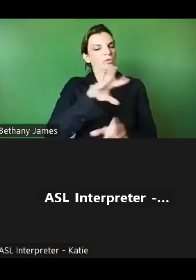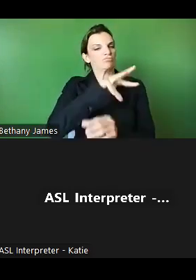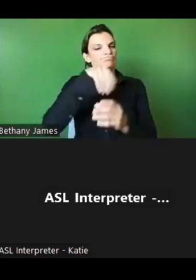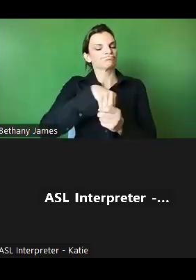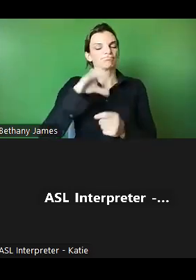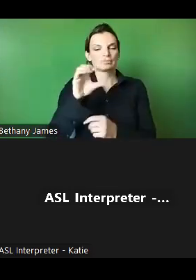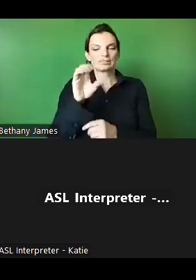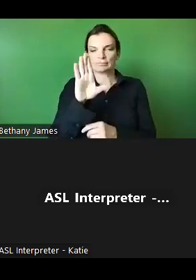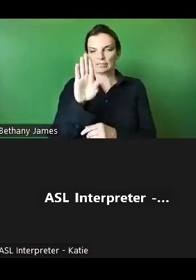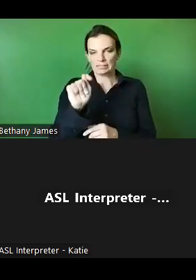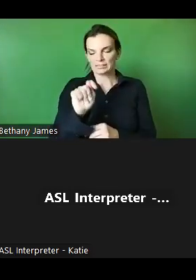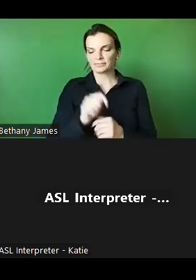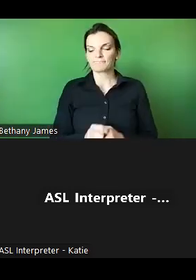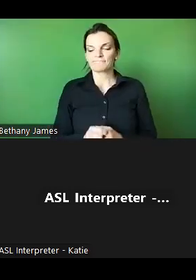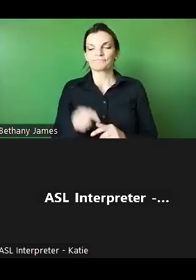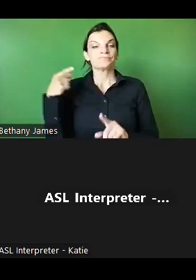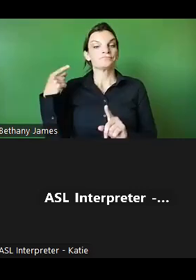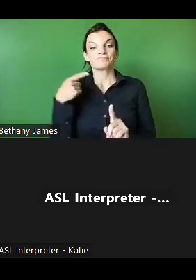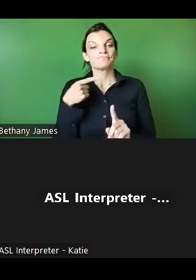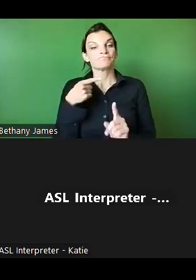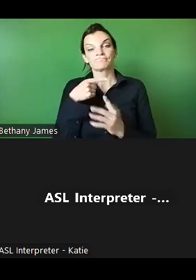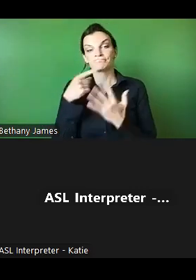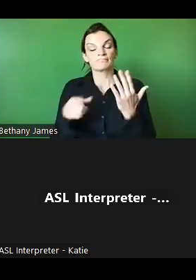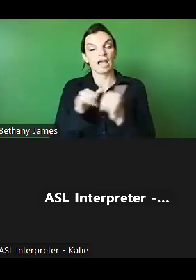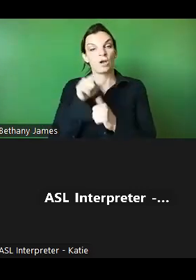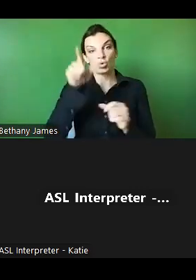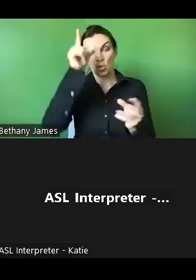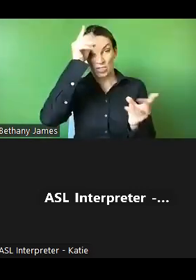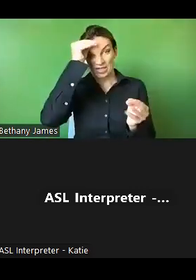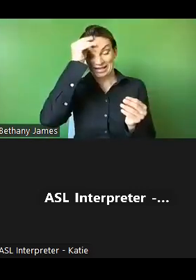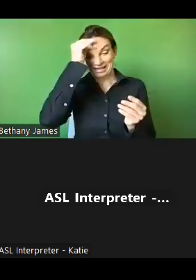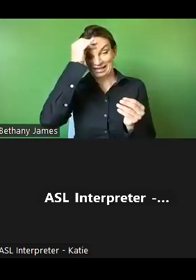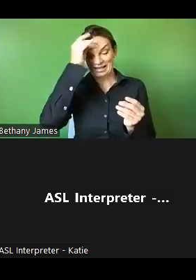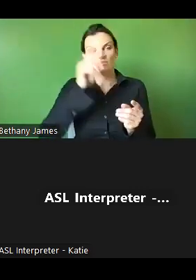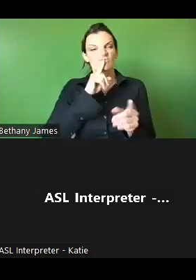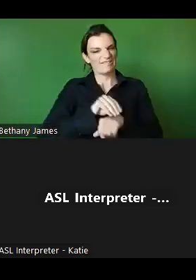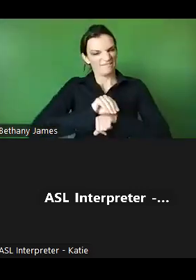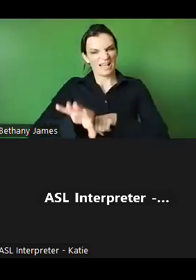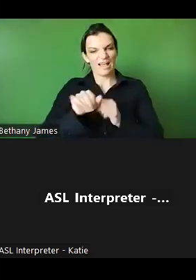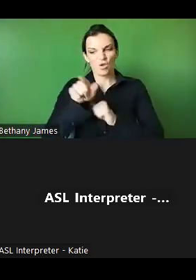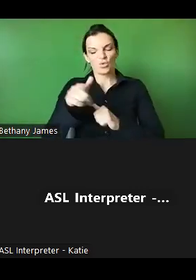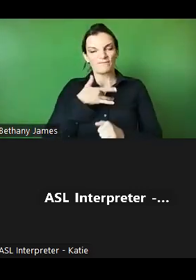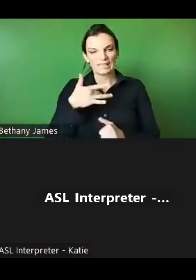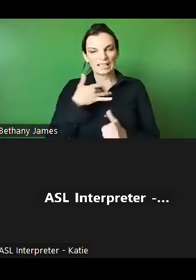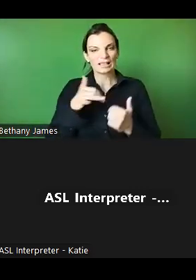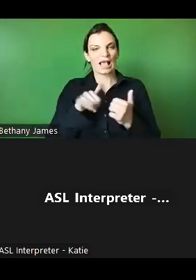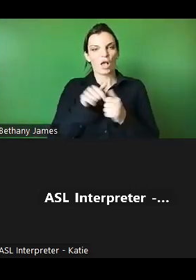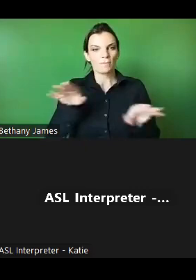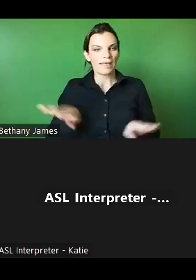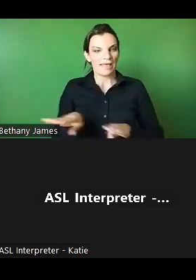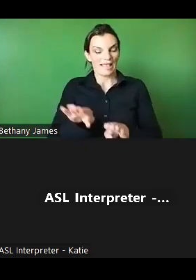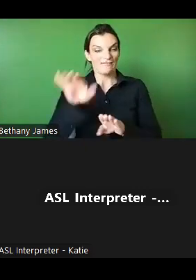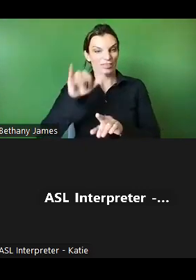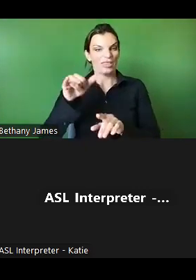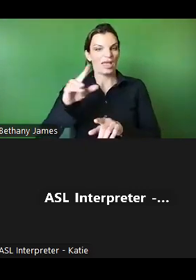it is that how you think affects what you do and how you feel. And so part